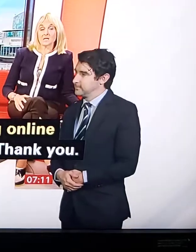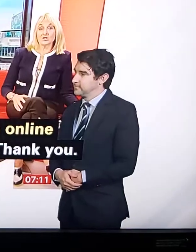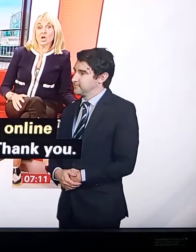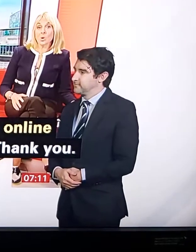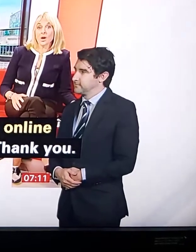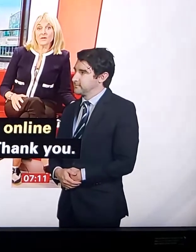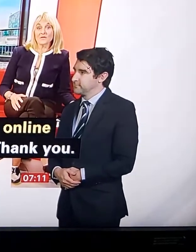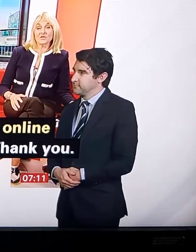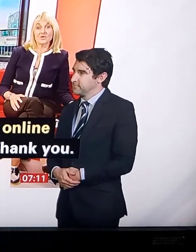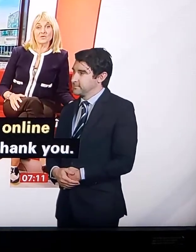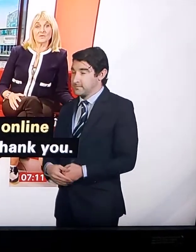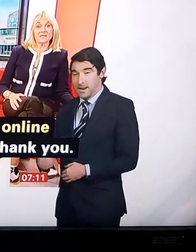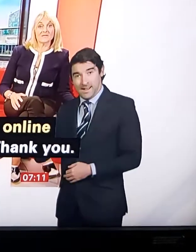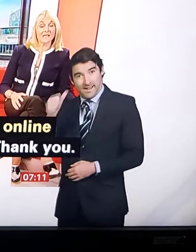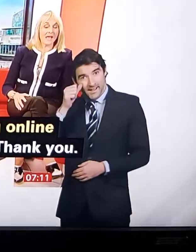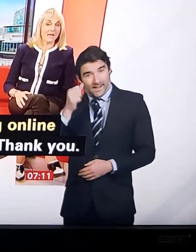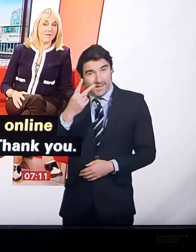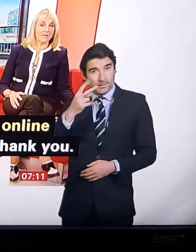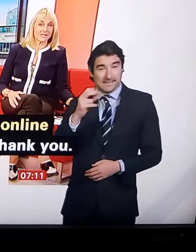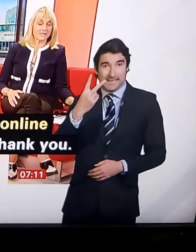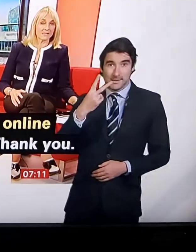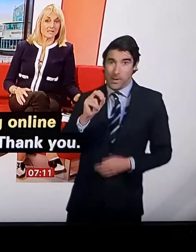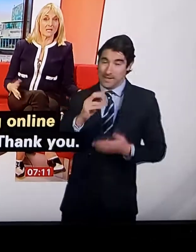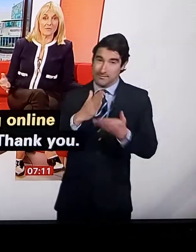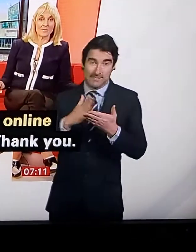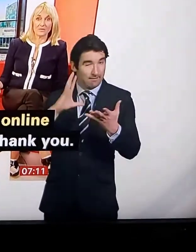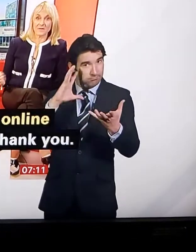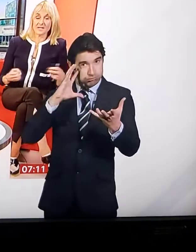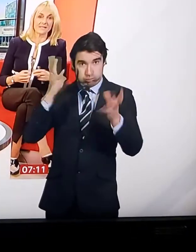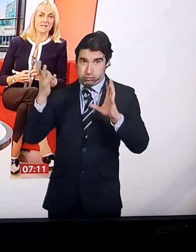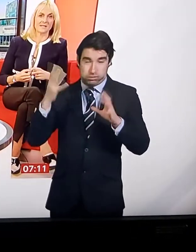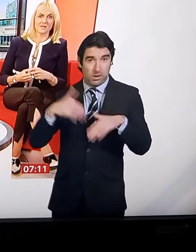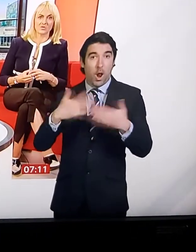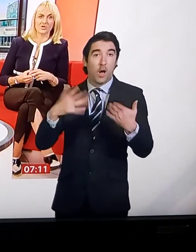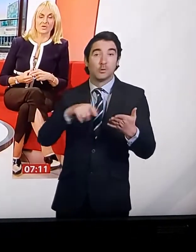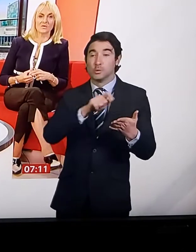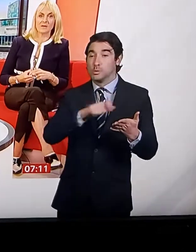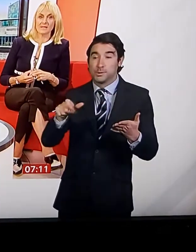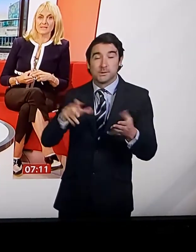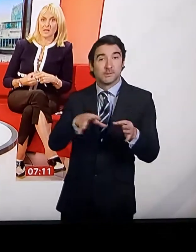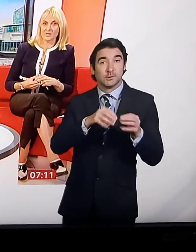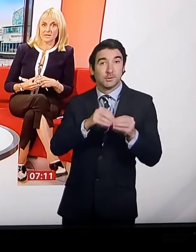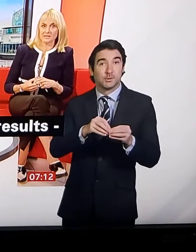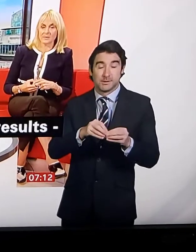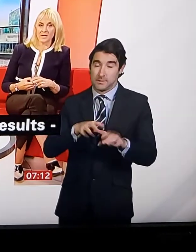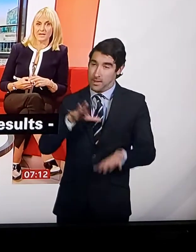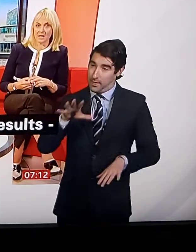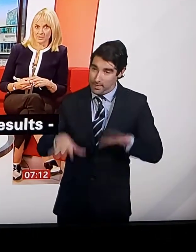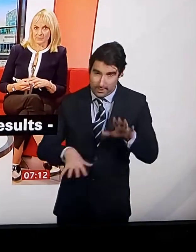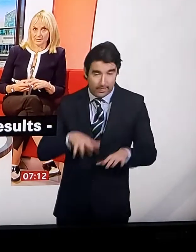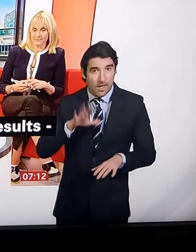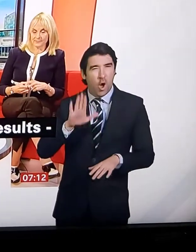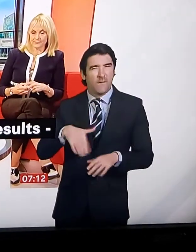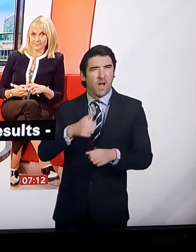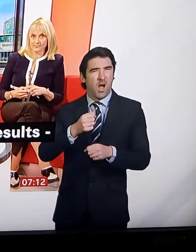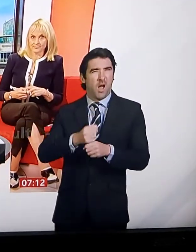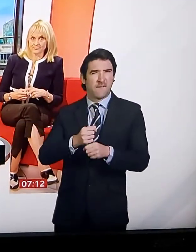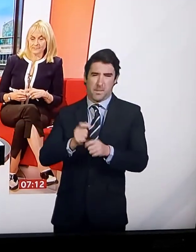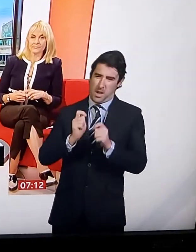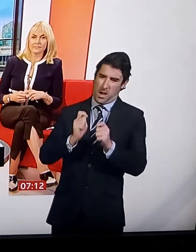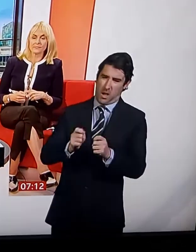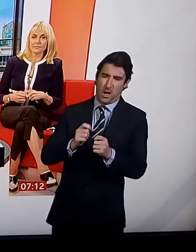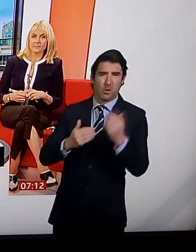Year like no other for students receiving their A-level results, the government reversing its decision to use grades calculated by an algorithm.